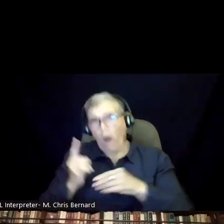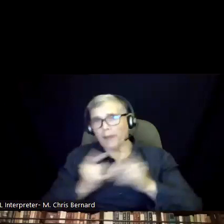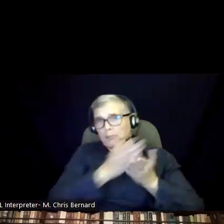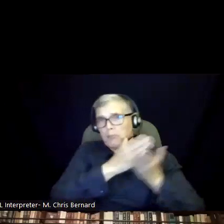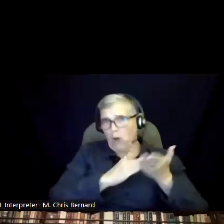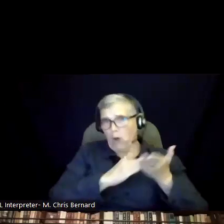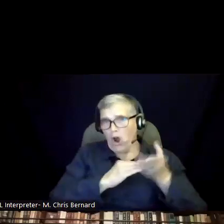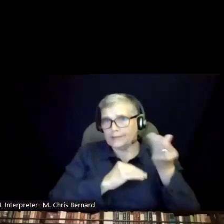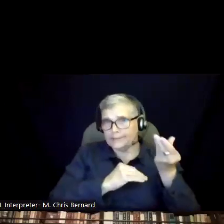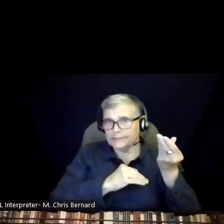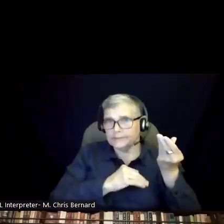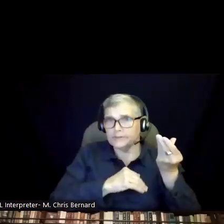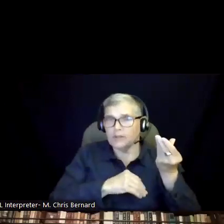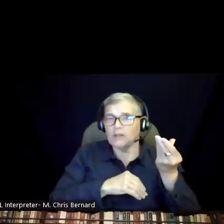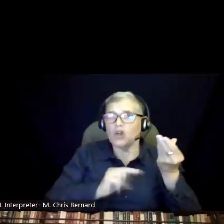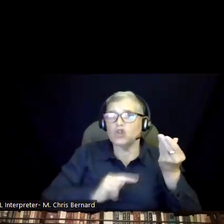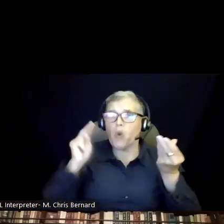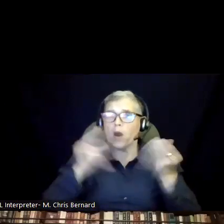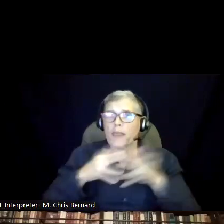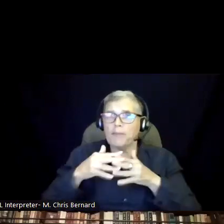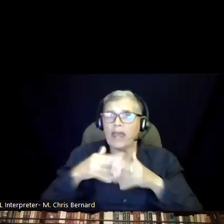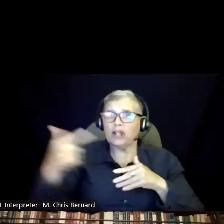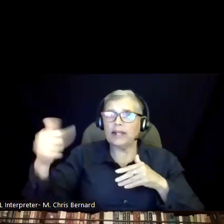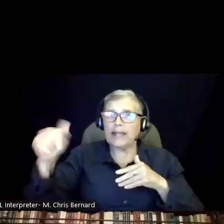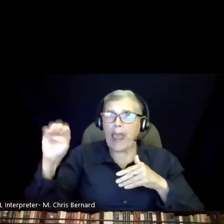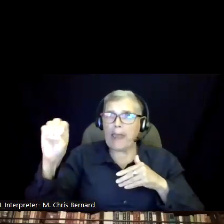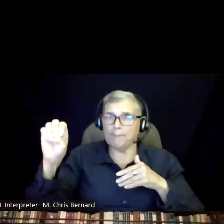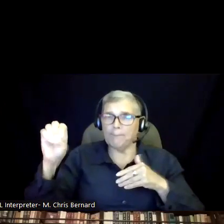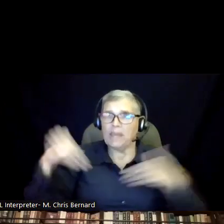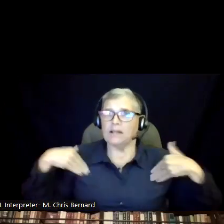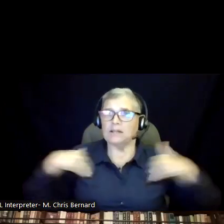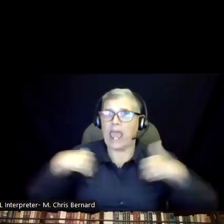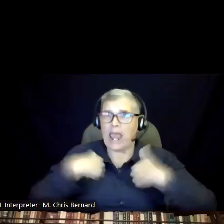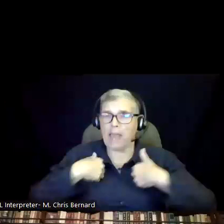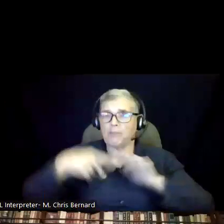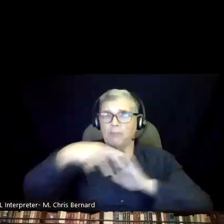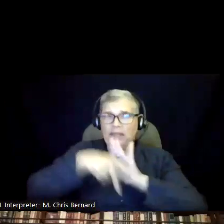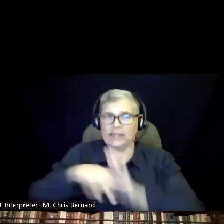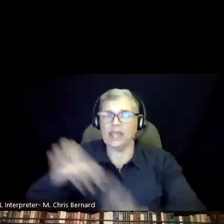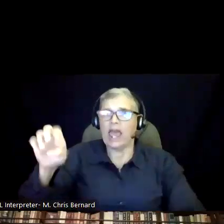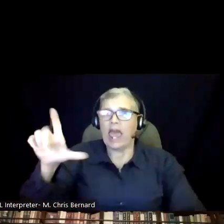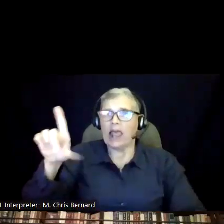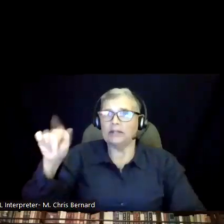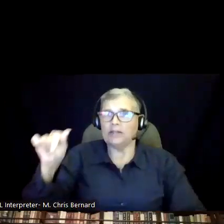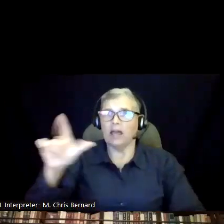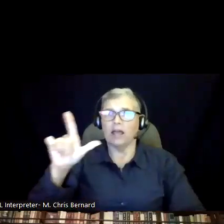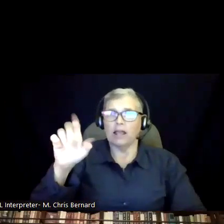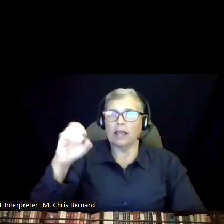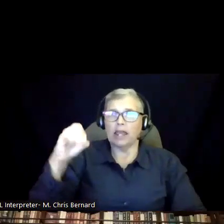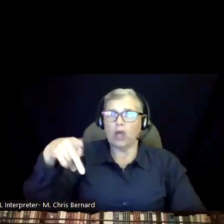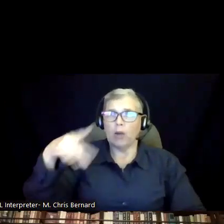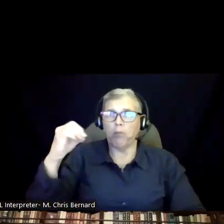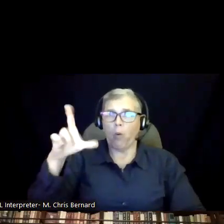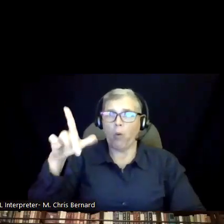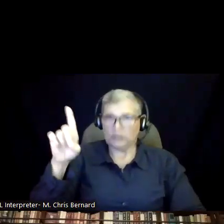first was the North American game policy, which was written by Aldo Leopold in the late 1930s. That North